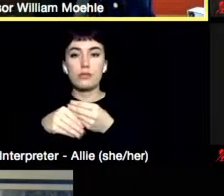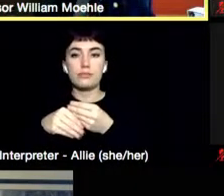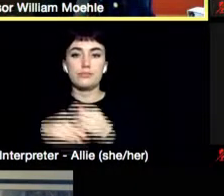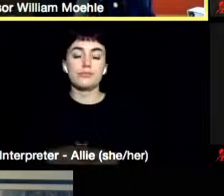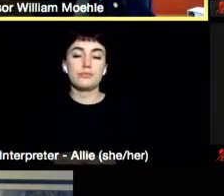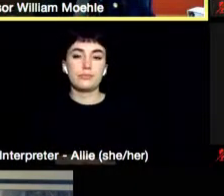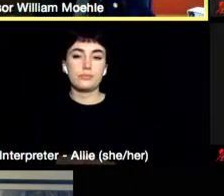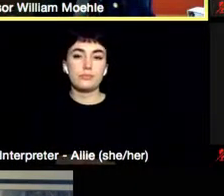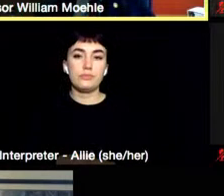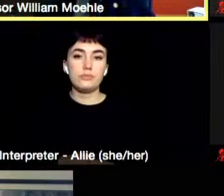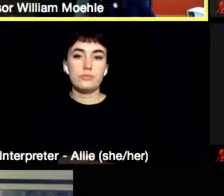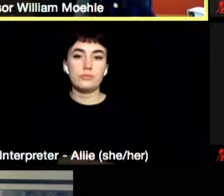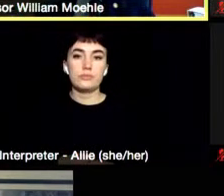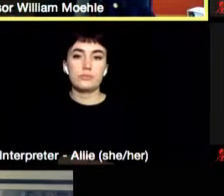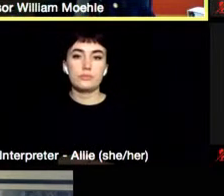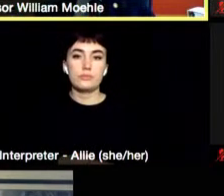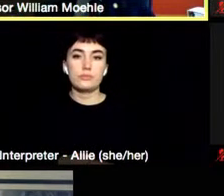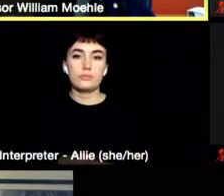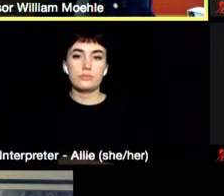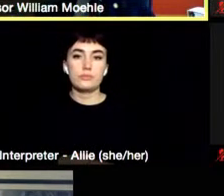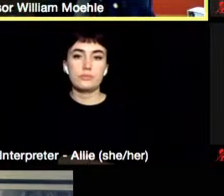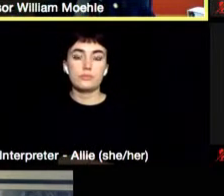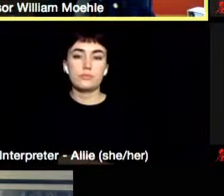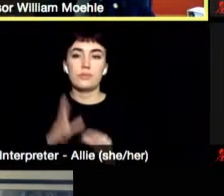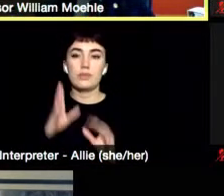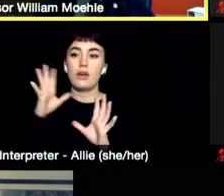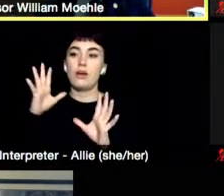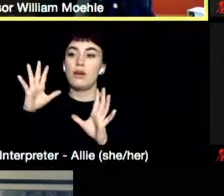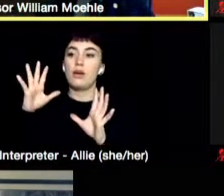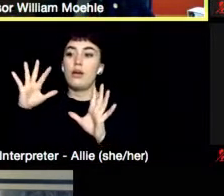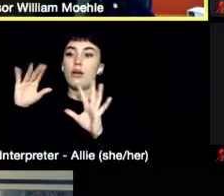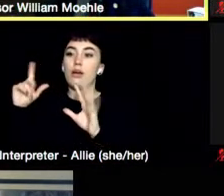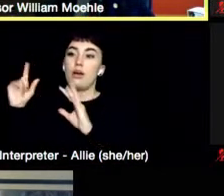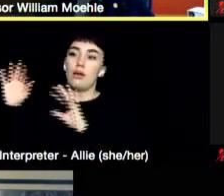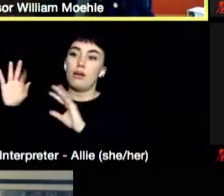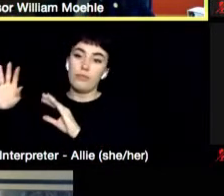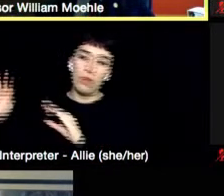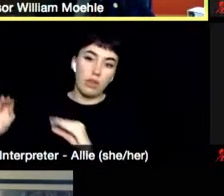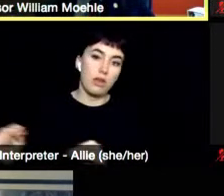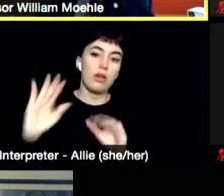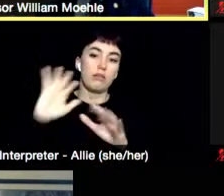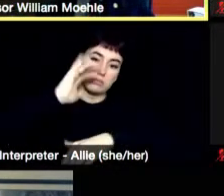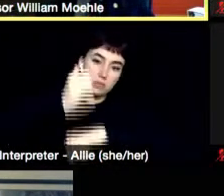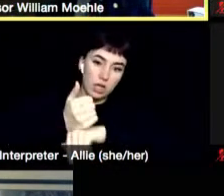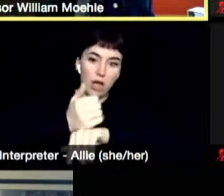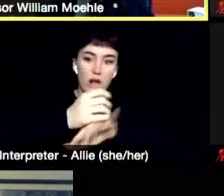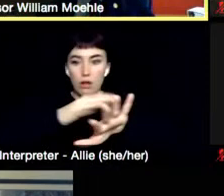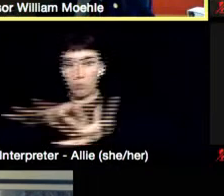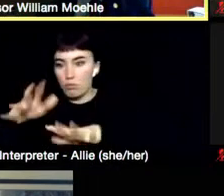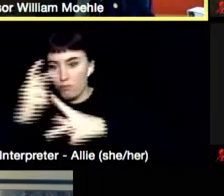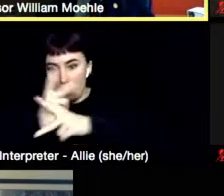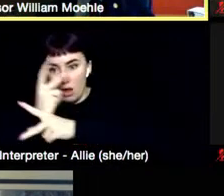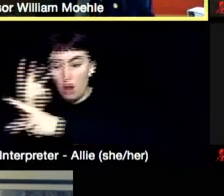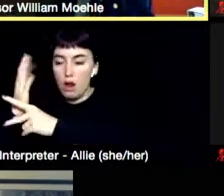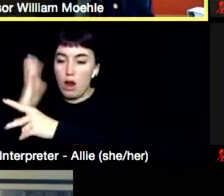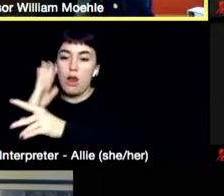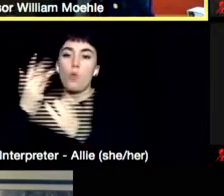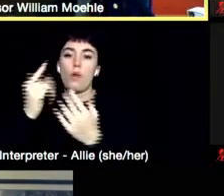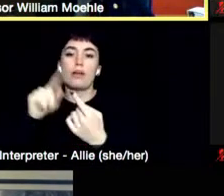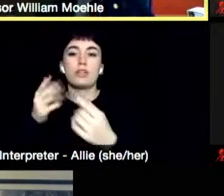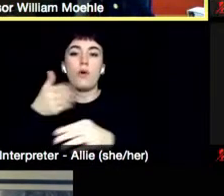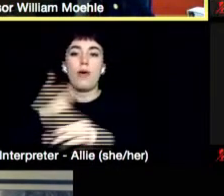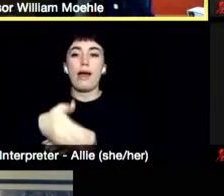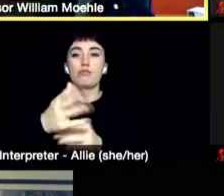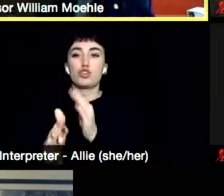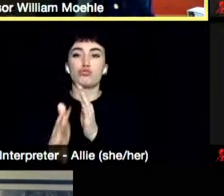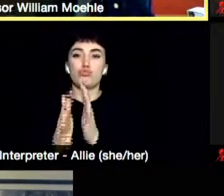mobilization and demobilization each day, getting the detour set up, waiting until after rush hour ends